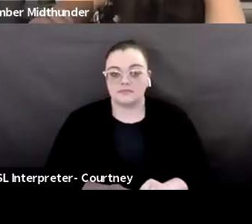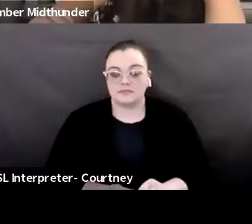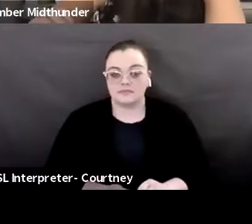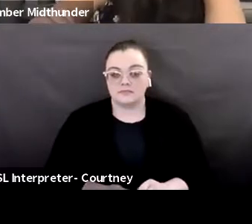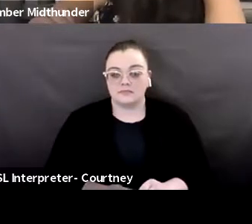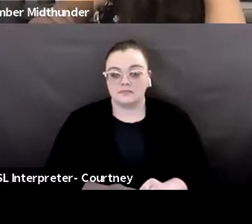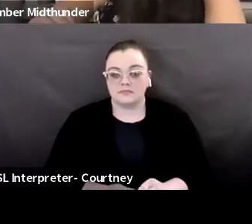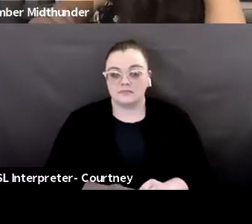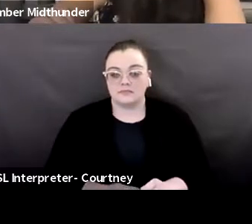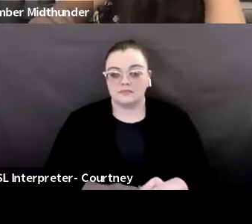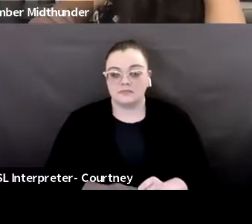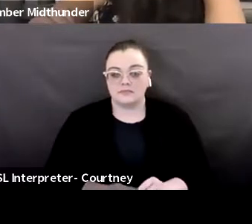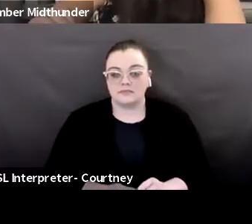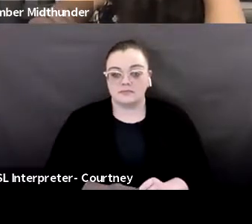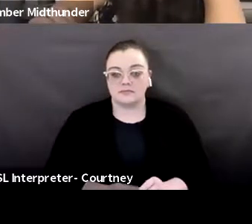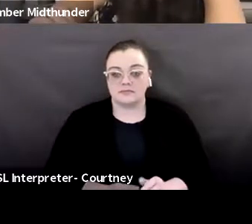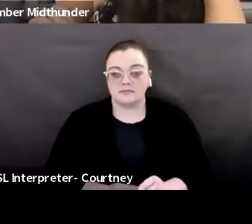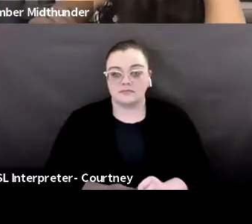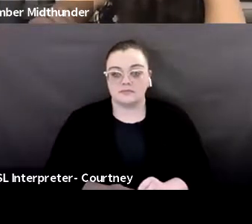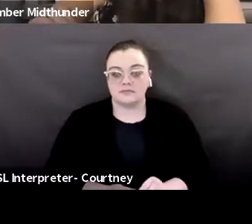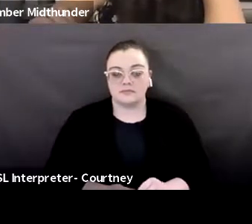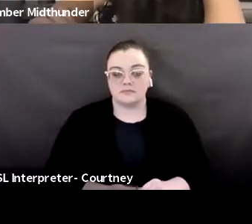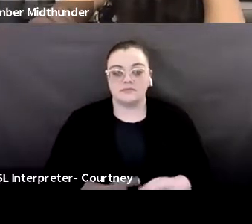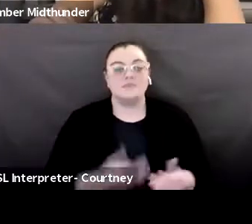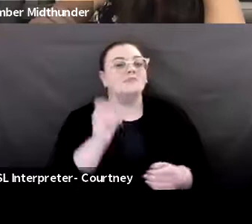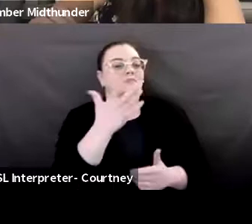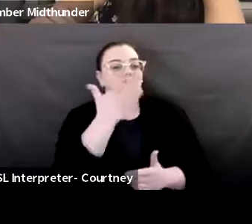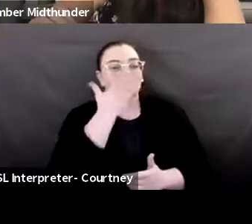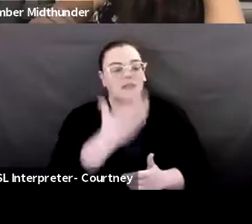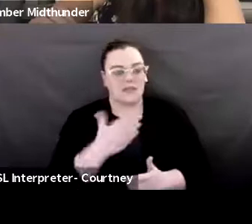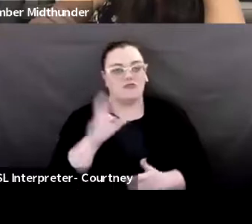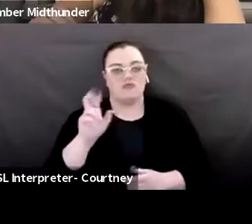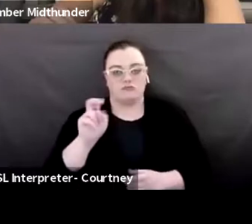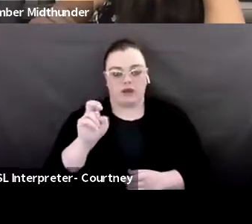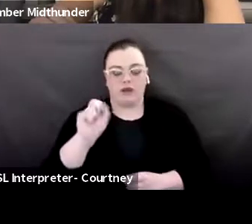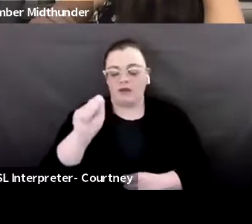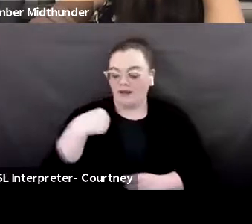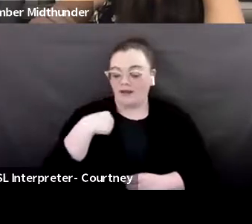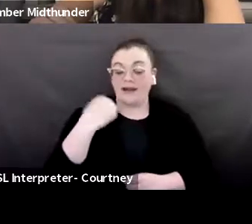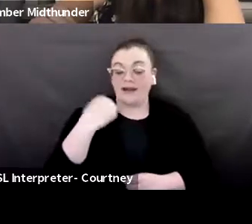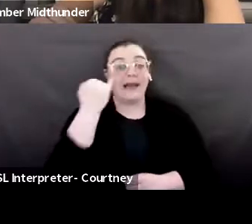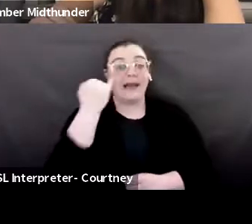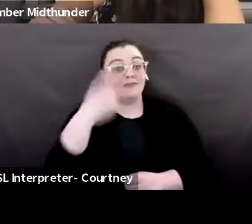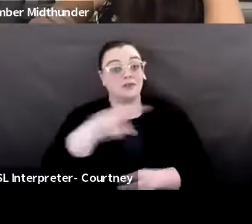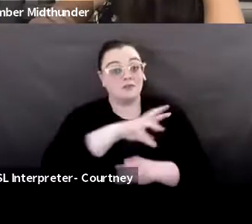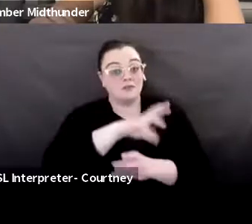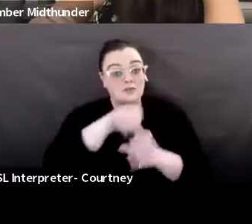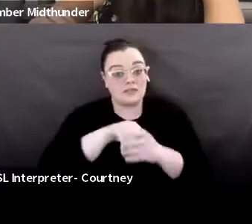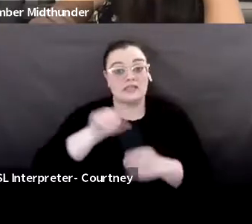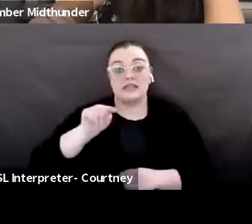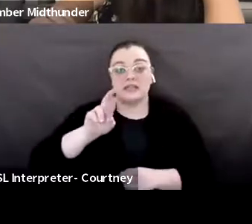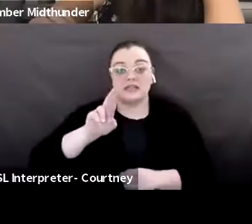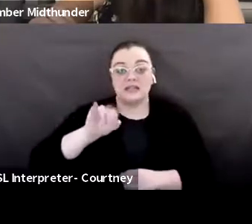Thank you, Renee. Yeah, I always like to add on to this. Yes, if you are a member of a tribally enrolled,